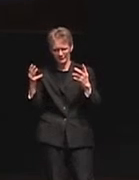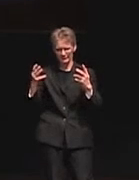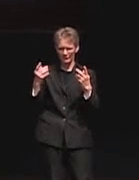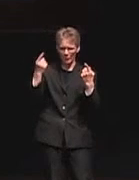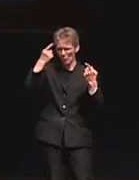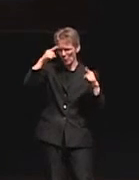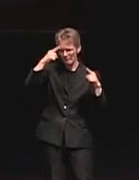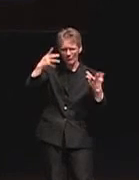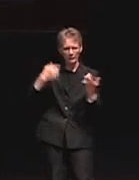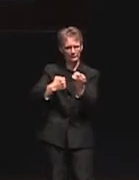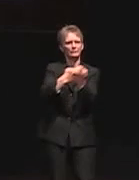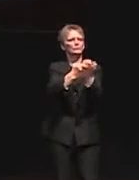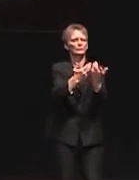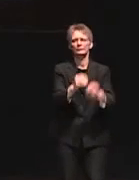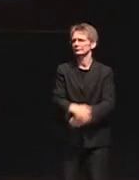up this structure.